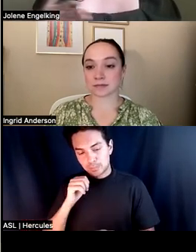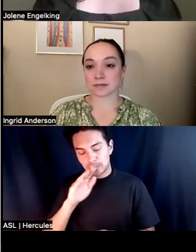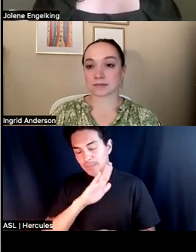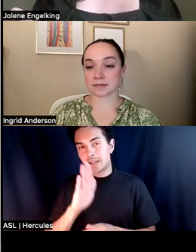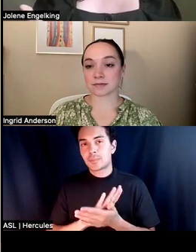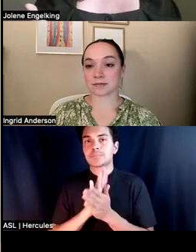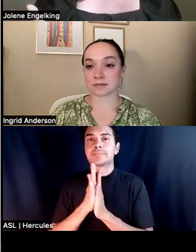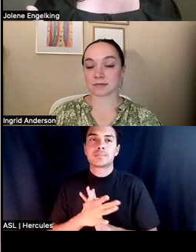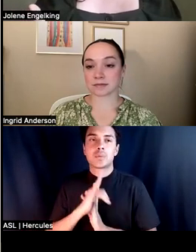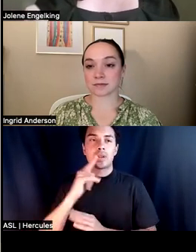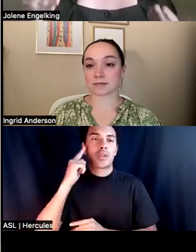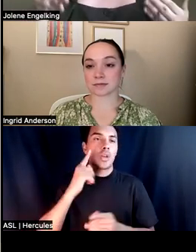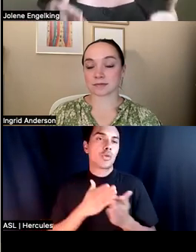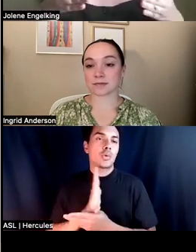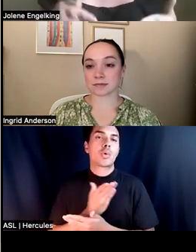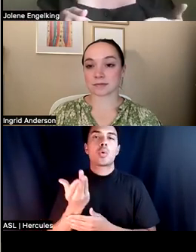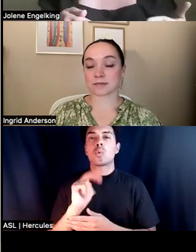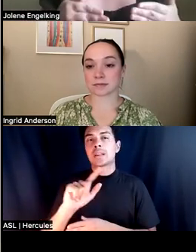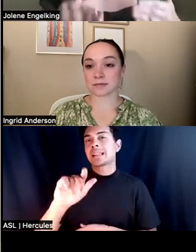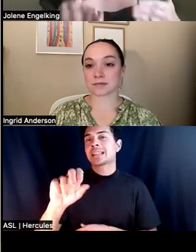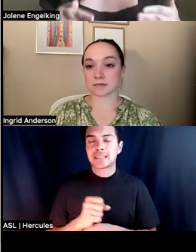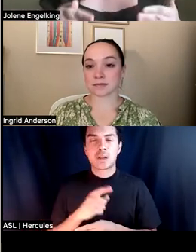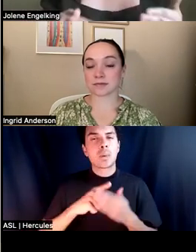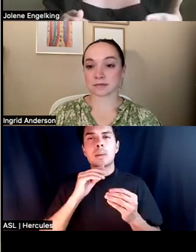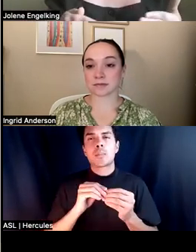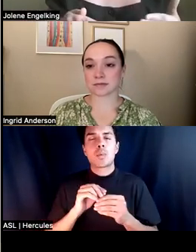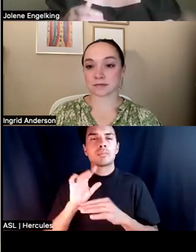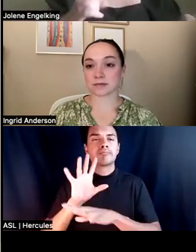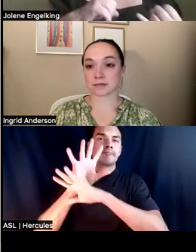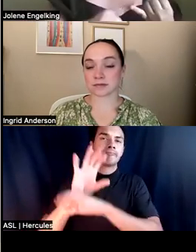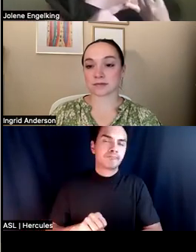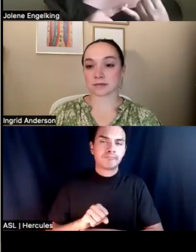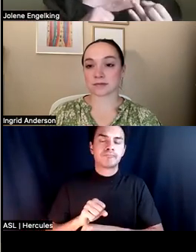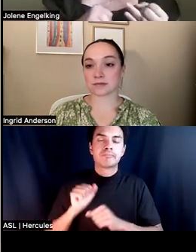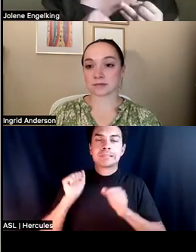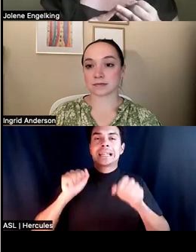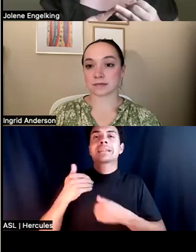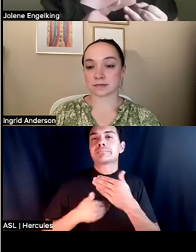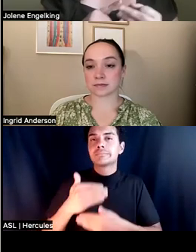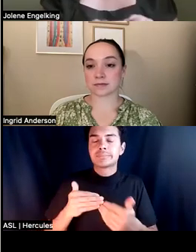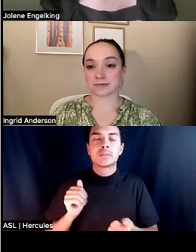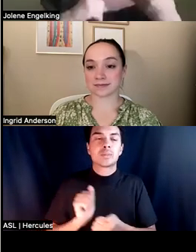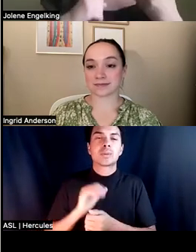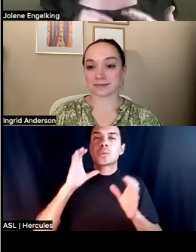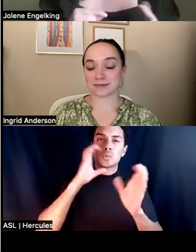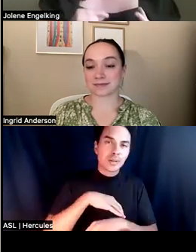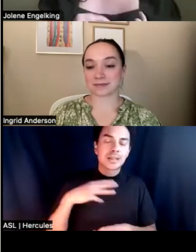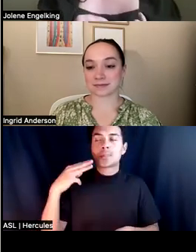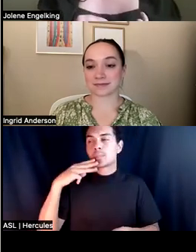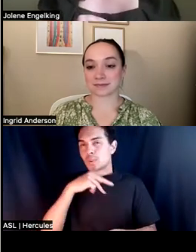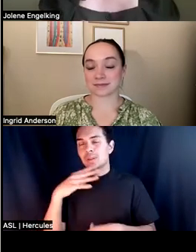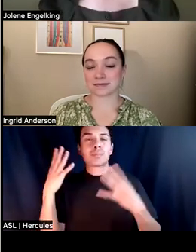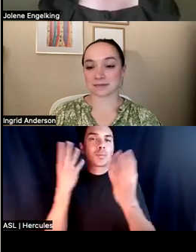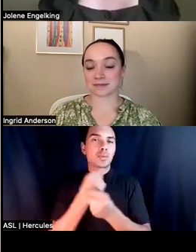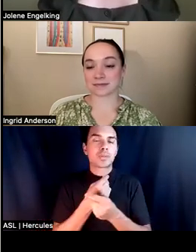really thought about through our own lens, and actually what is practical in our individual community with the nuances and the weirdness and the beauty and all of those sorts of